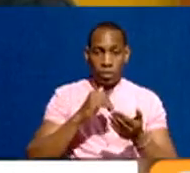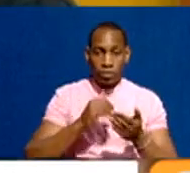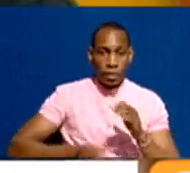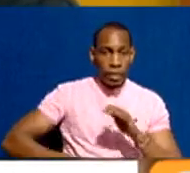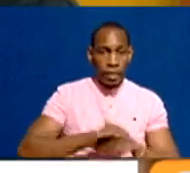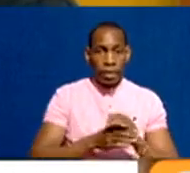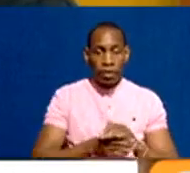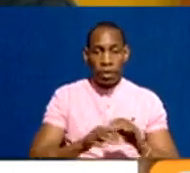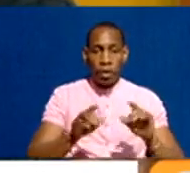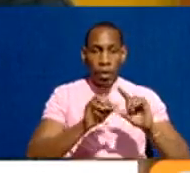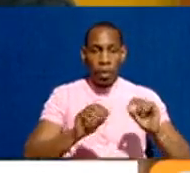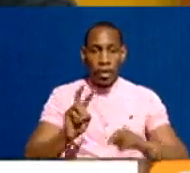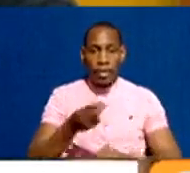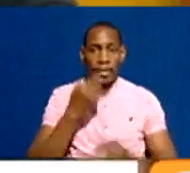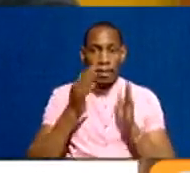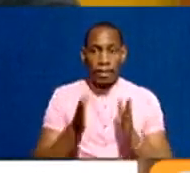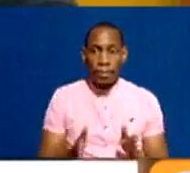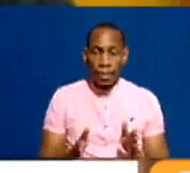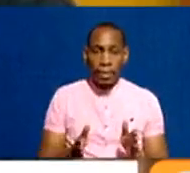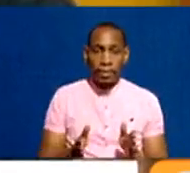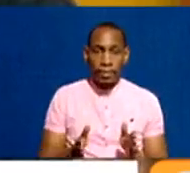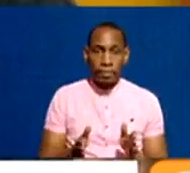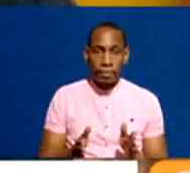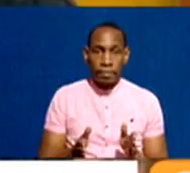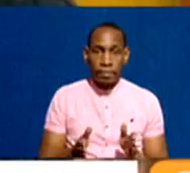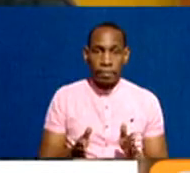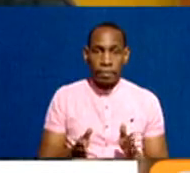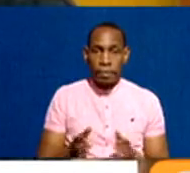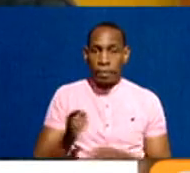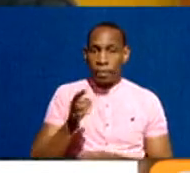the second respondent